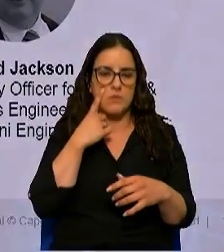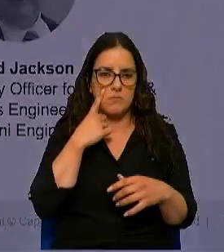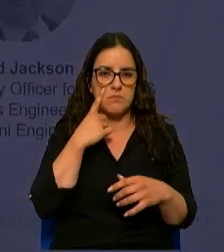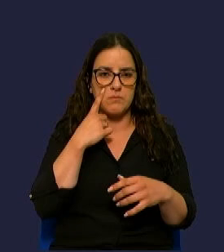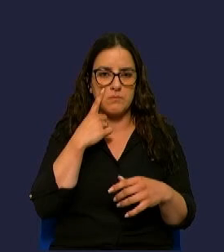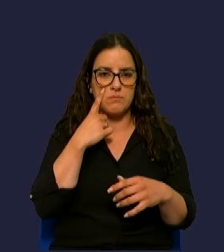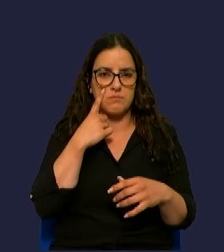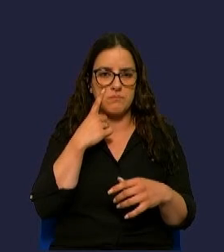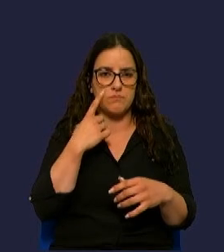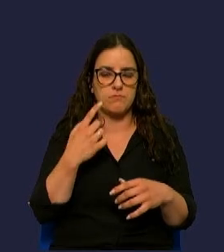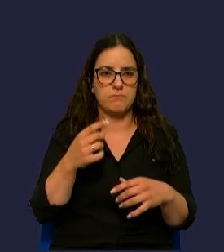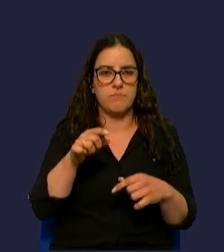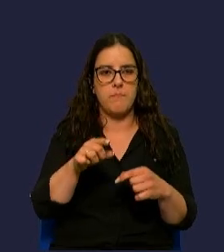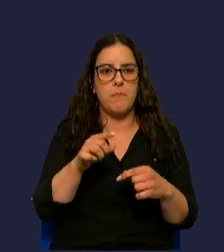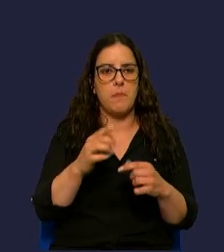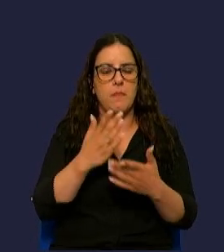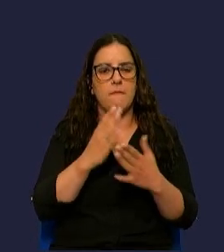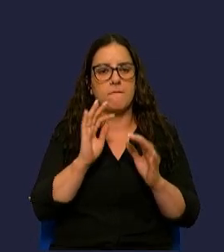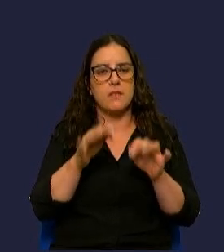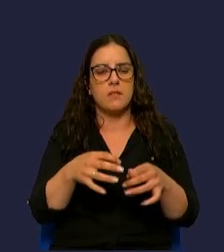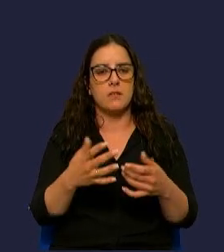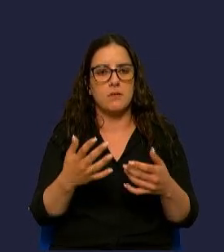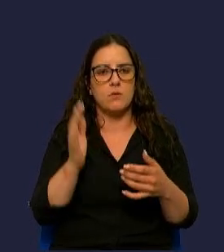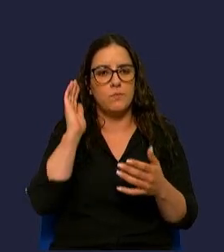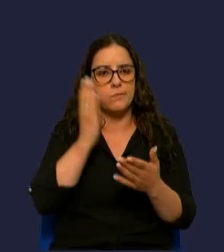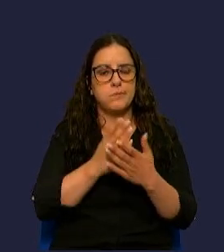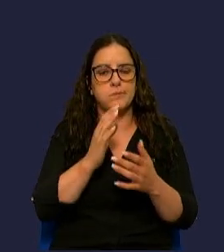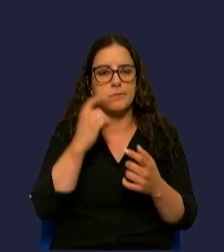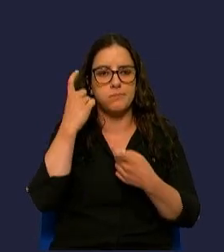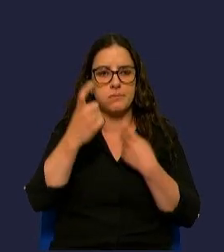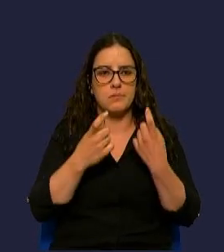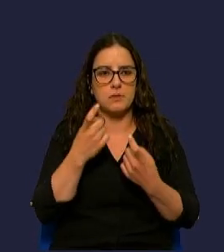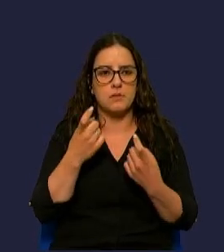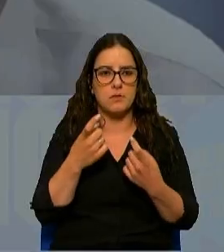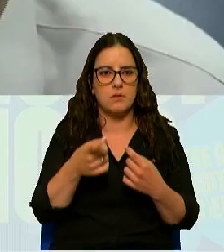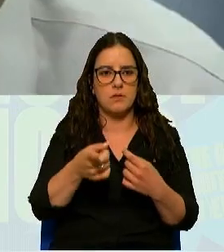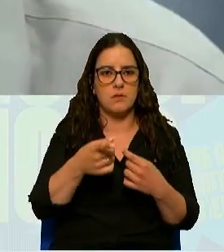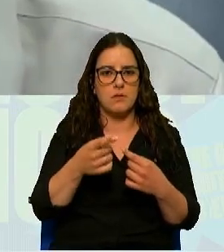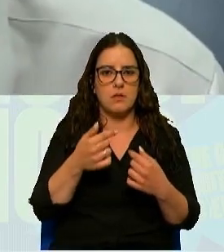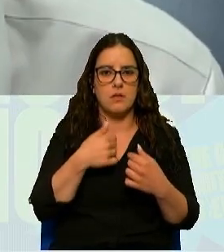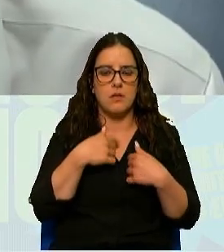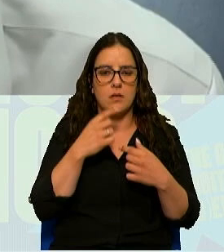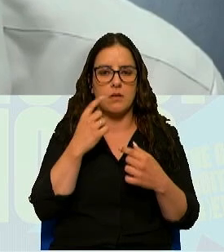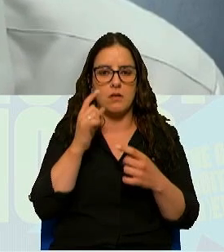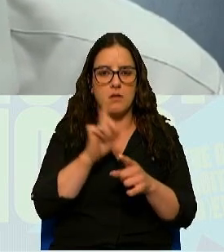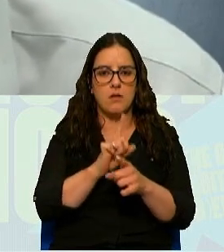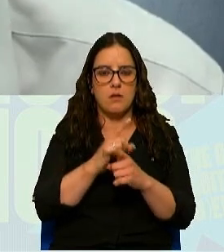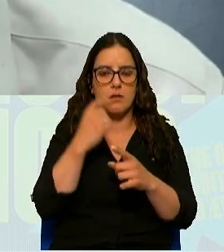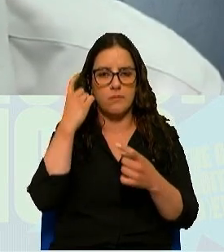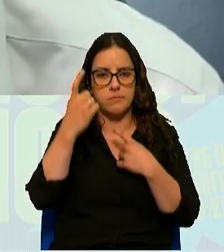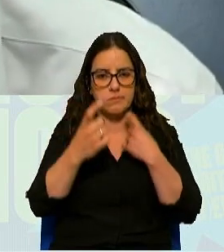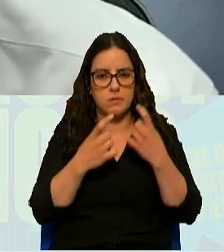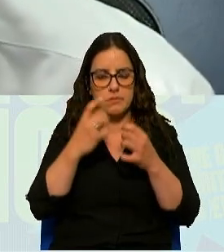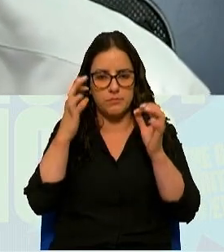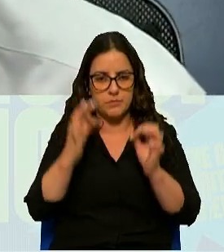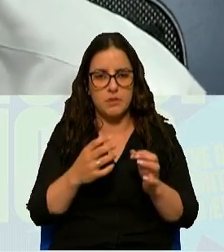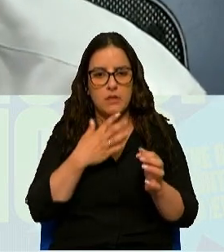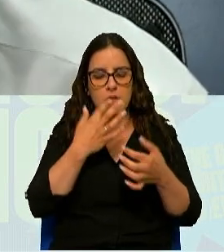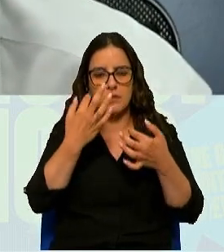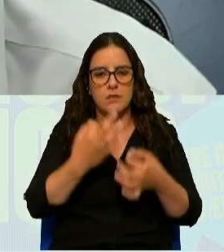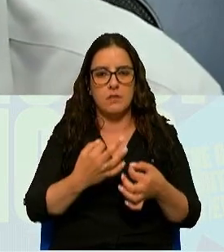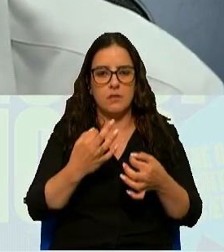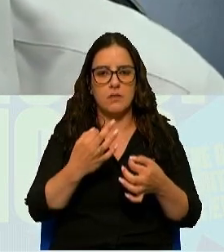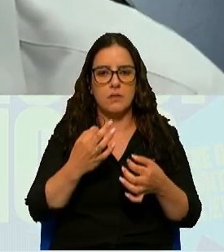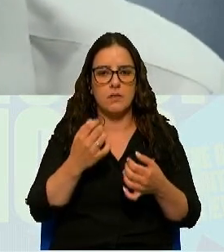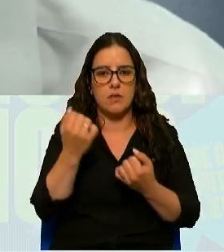just to finish, just a final thought, where are we? I mean, I still think I firmly believe that autonomous vehicles